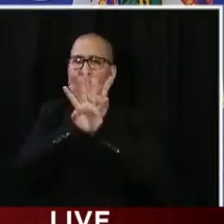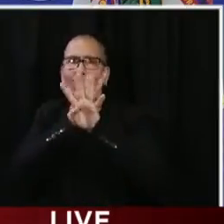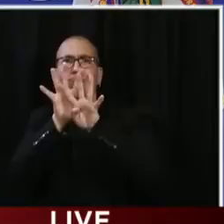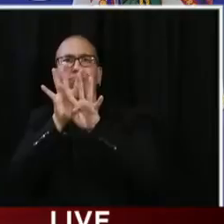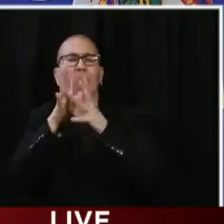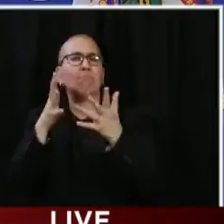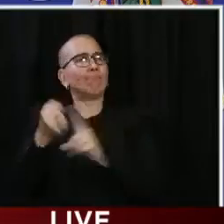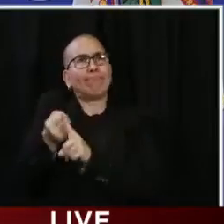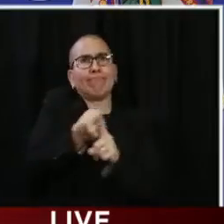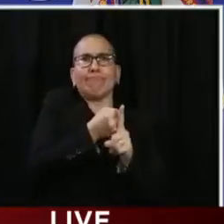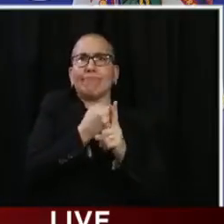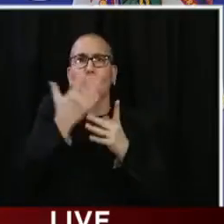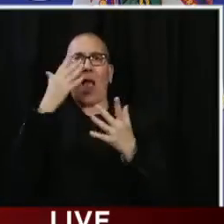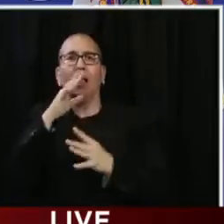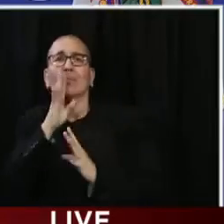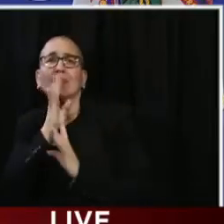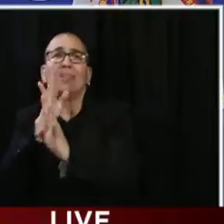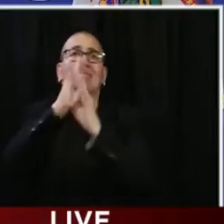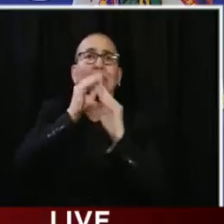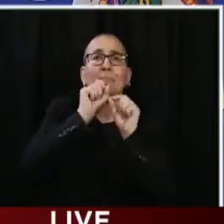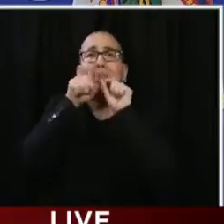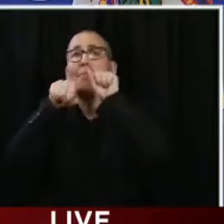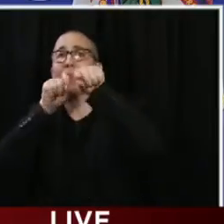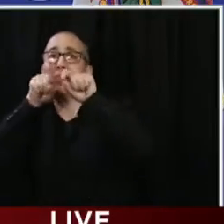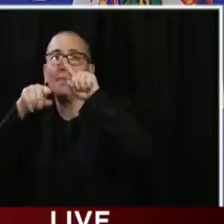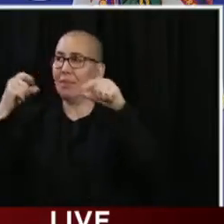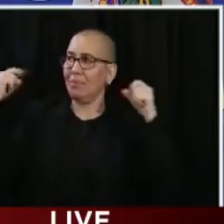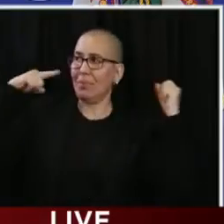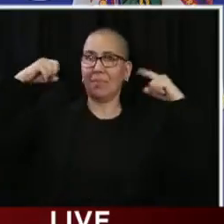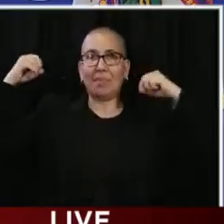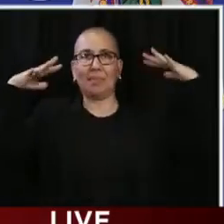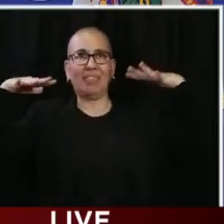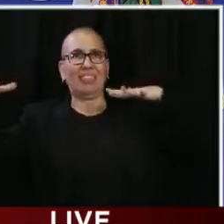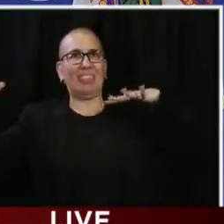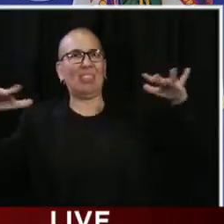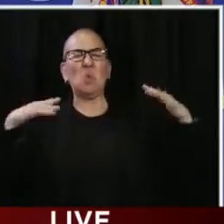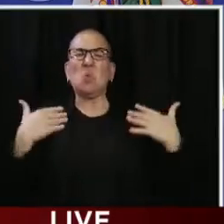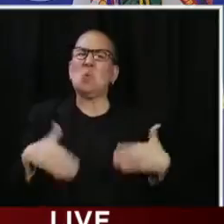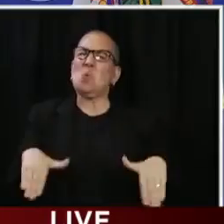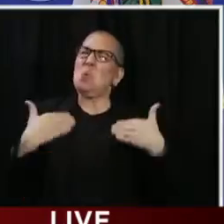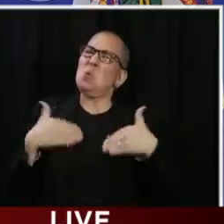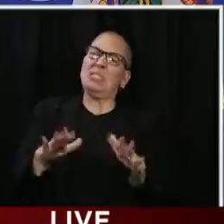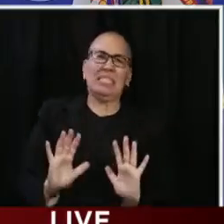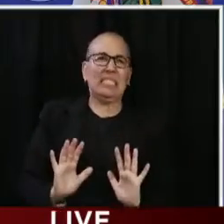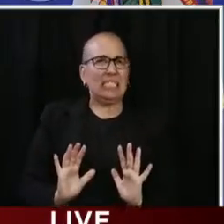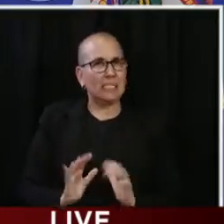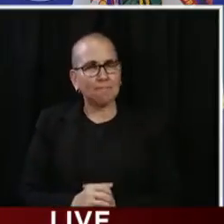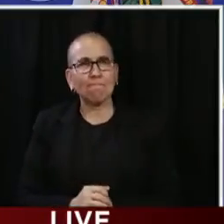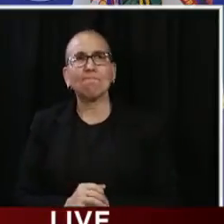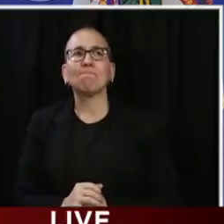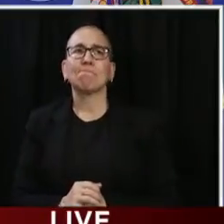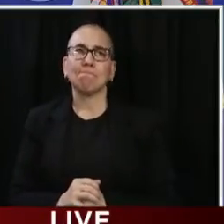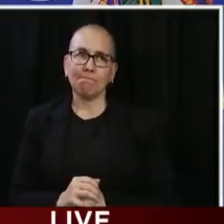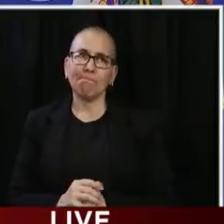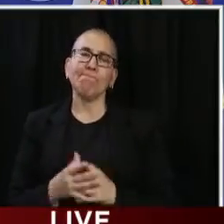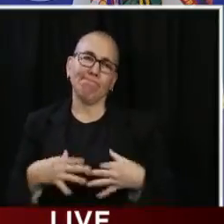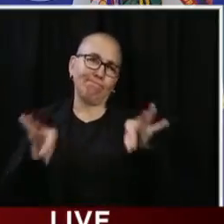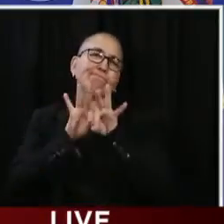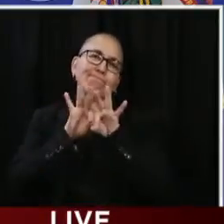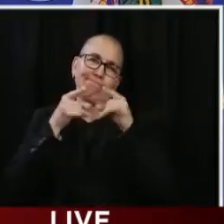we'll have some guidelines on that too. And I'm sure our faith leaders will get creative on those points to make sure that the celebration can still be great even with some new